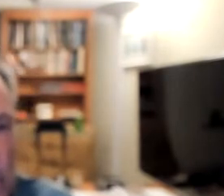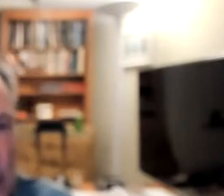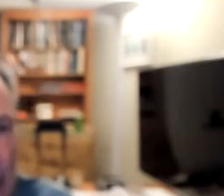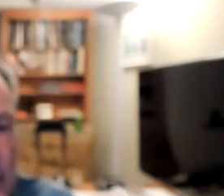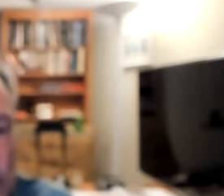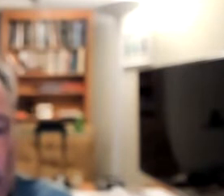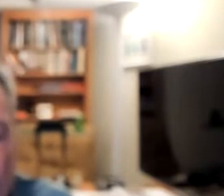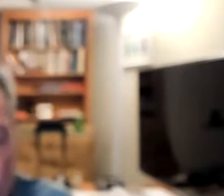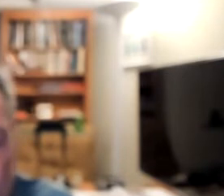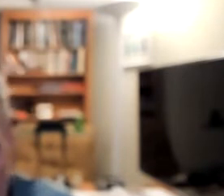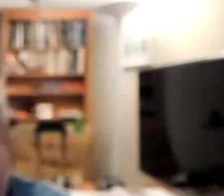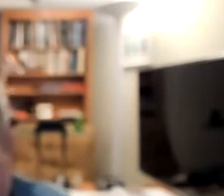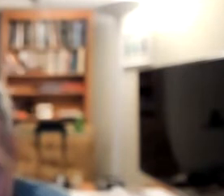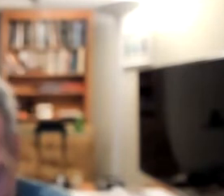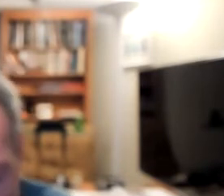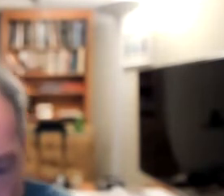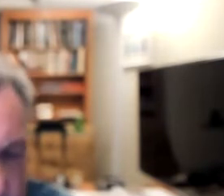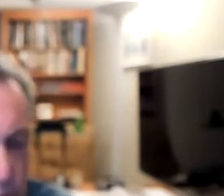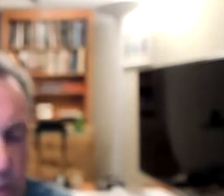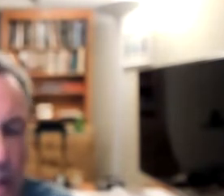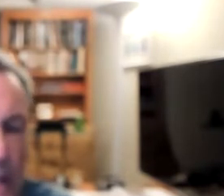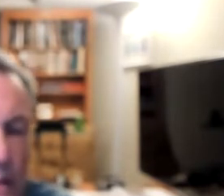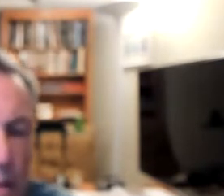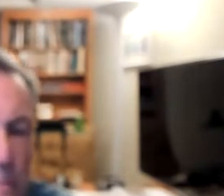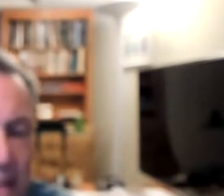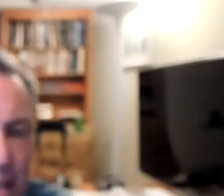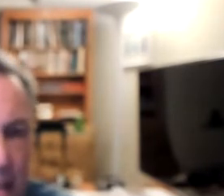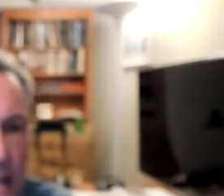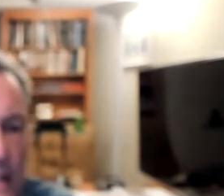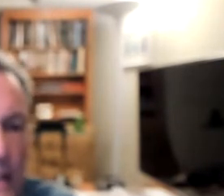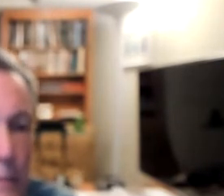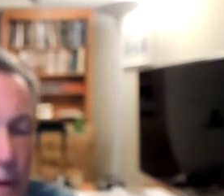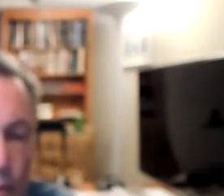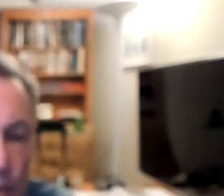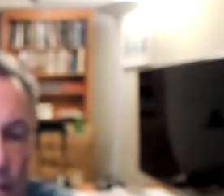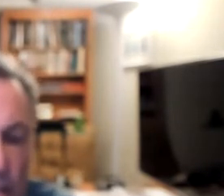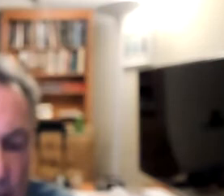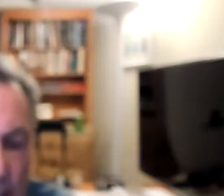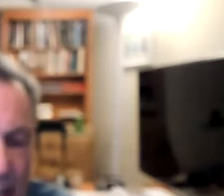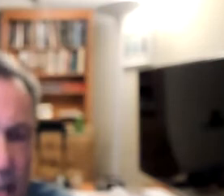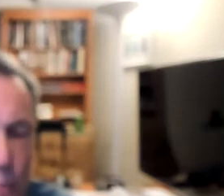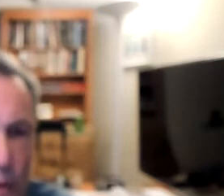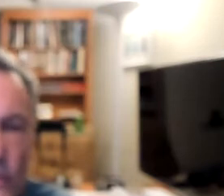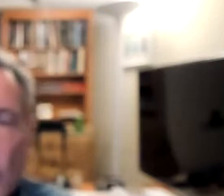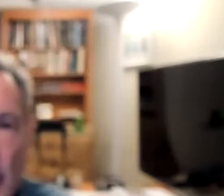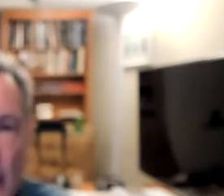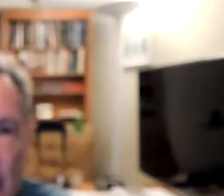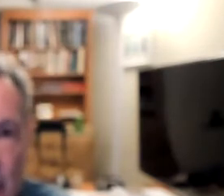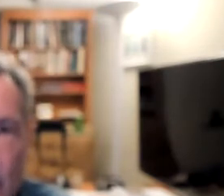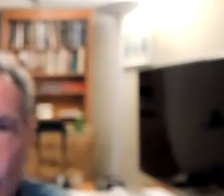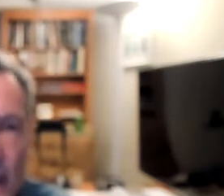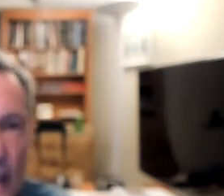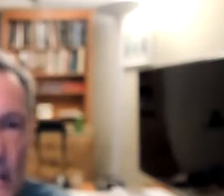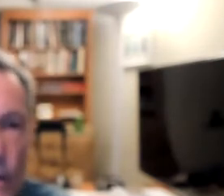looked up at a discount. Algorithms in media the casebook study